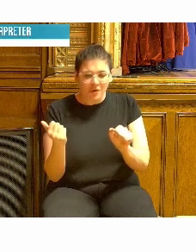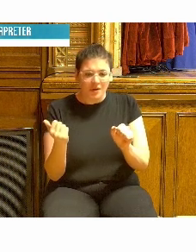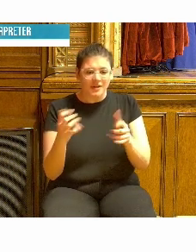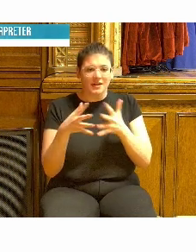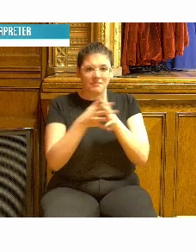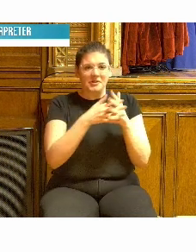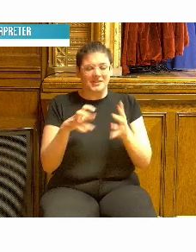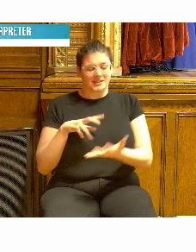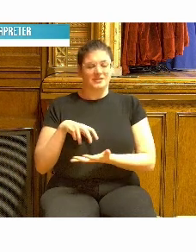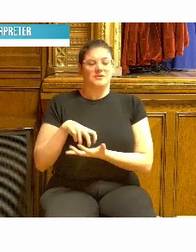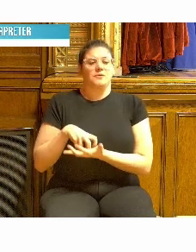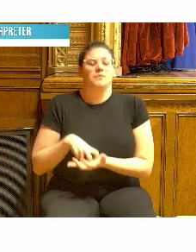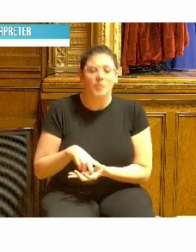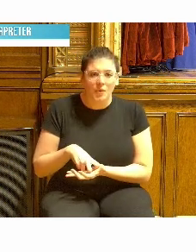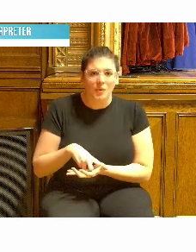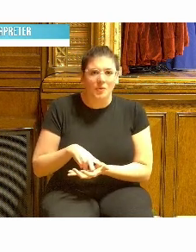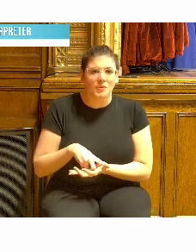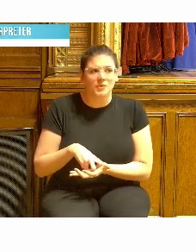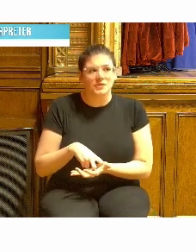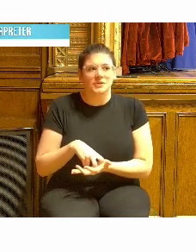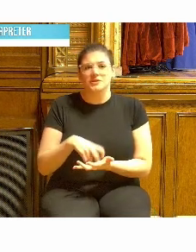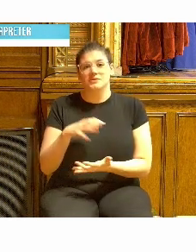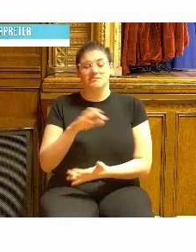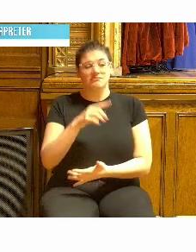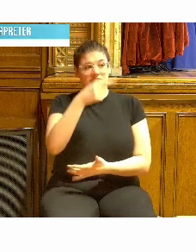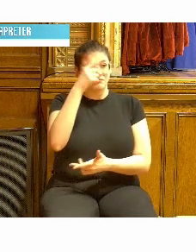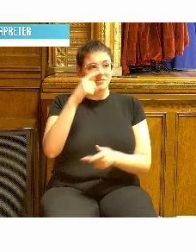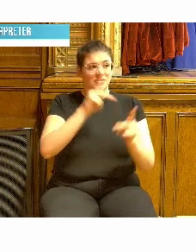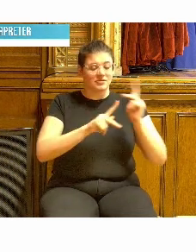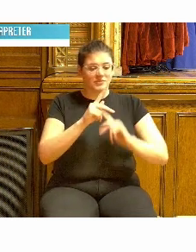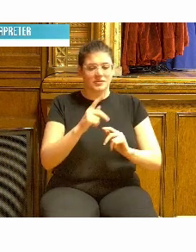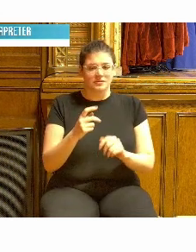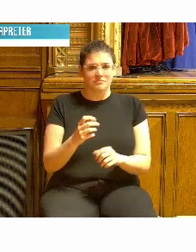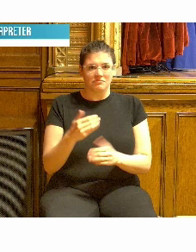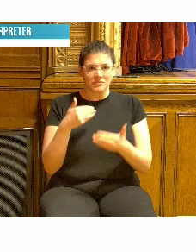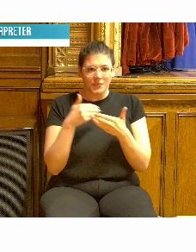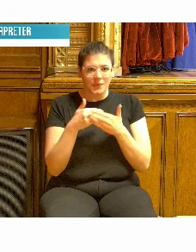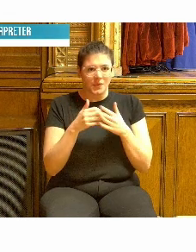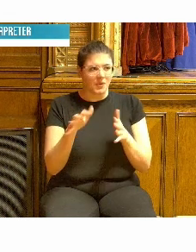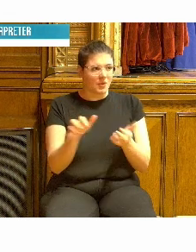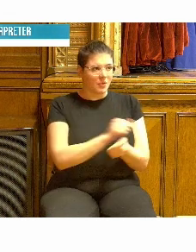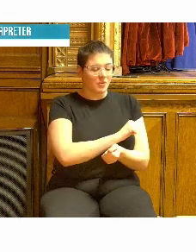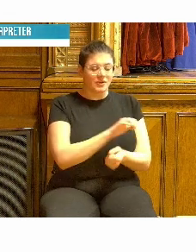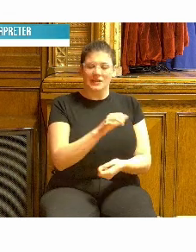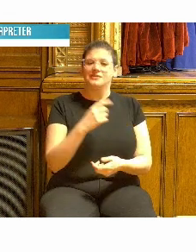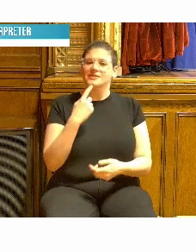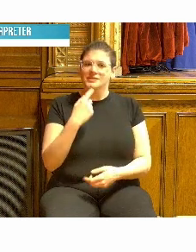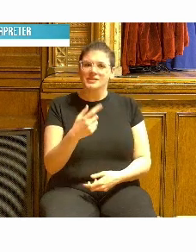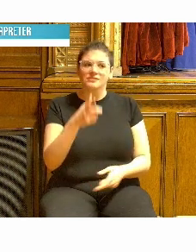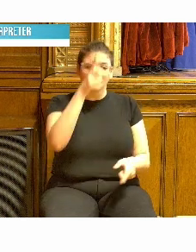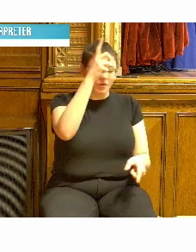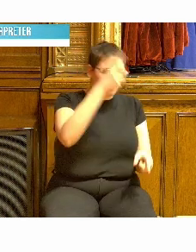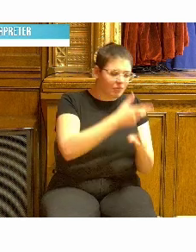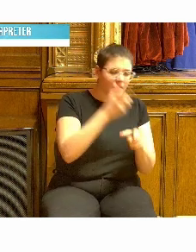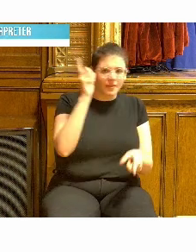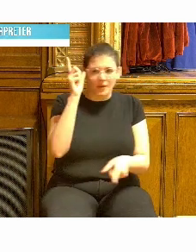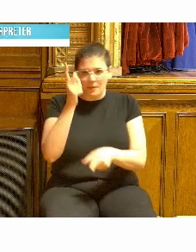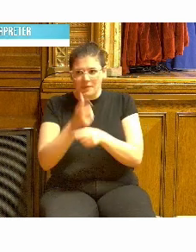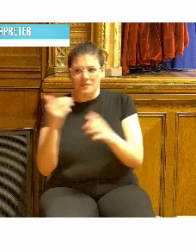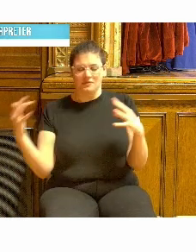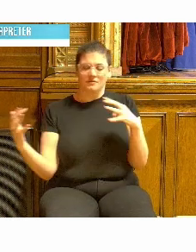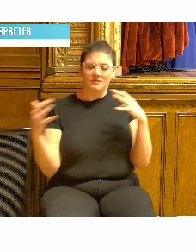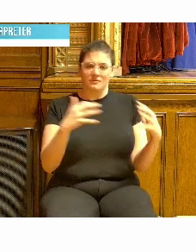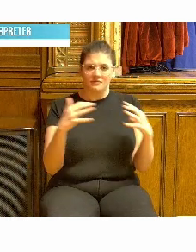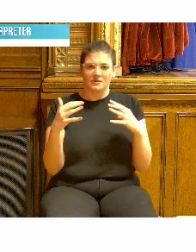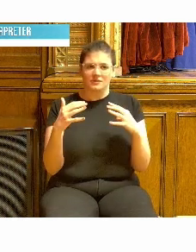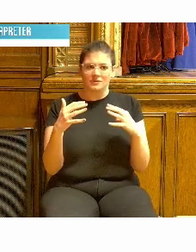They almost wiped us out. Look at, brother against brother over black people. America hasn't learned.